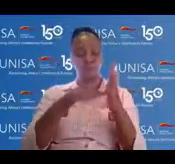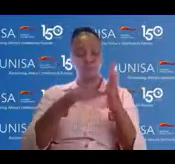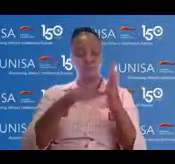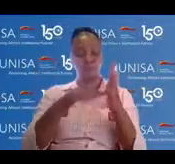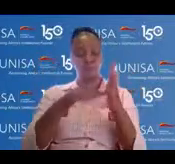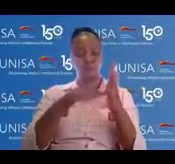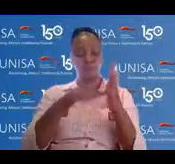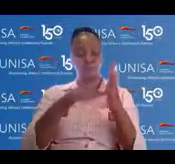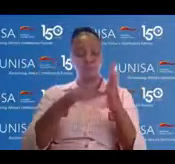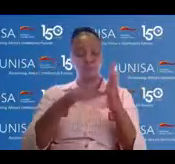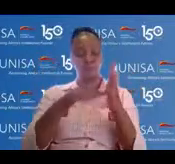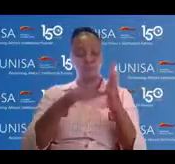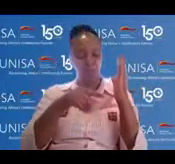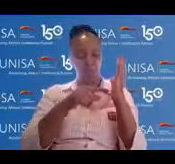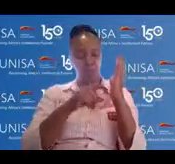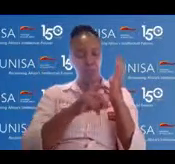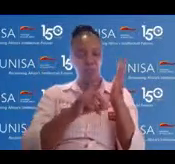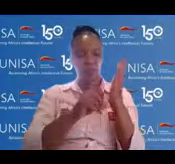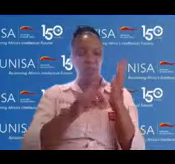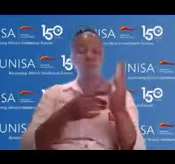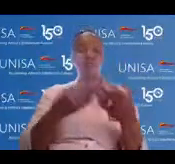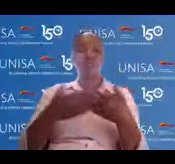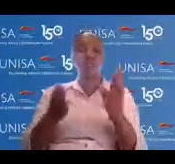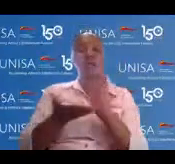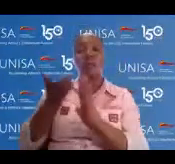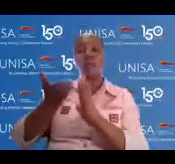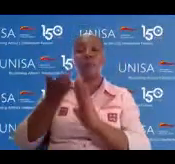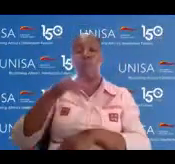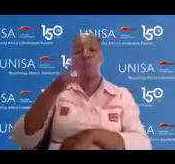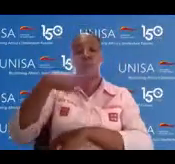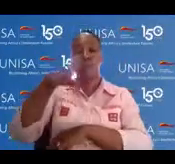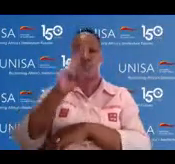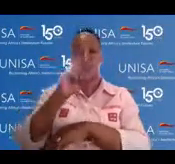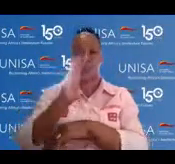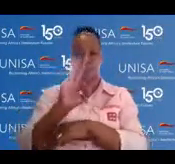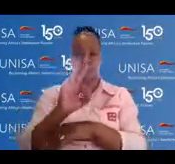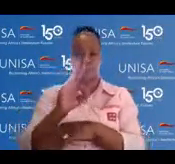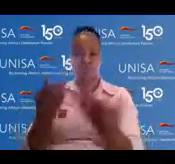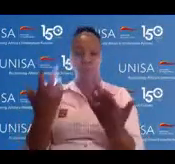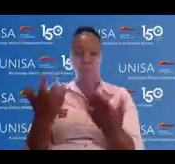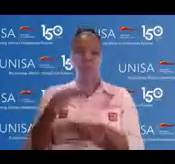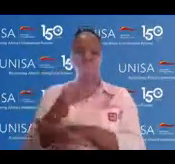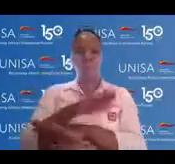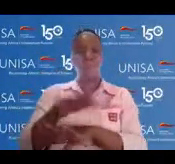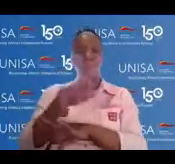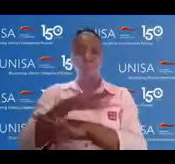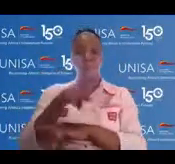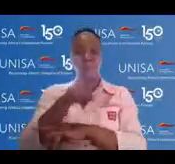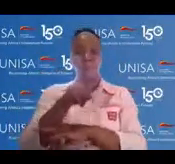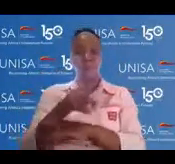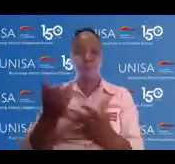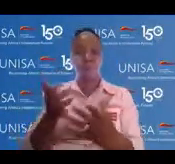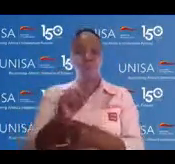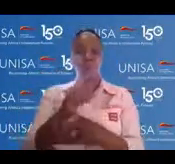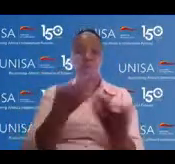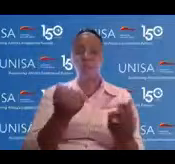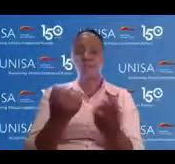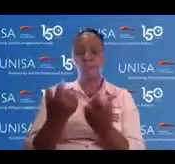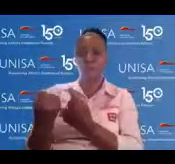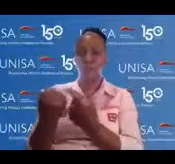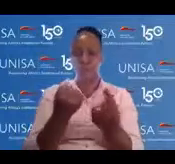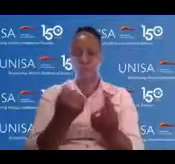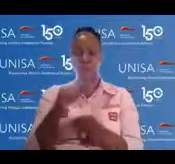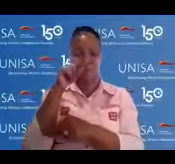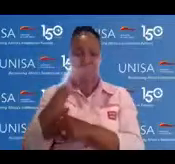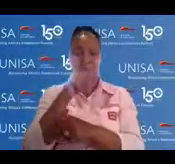start upload PDF. So basically to this point, this is what you have to do within that 10 minutes. It's come